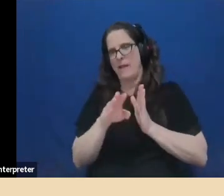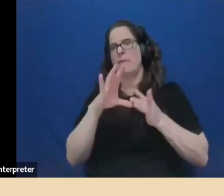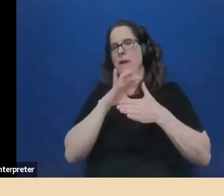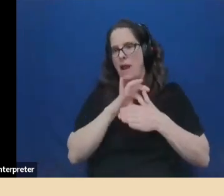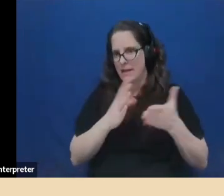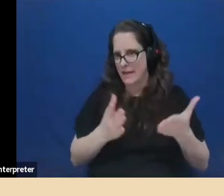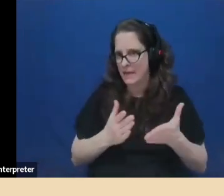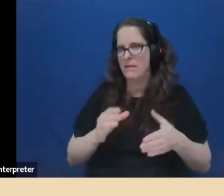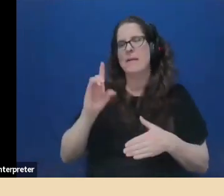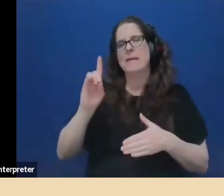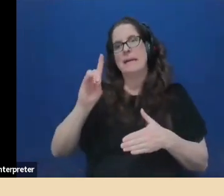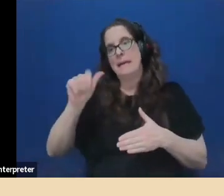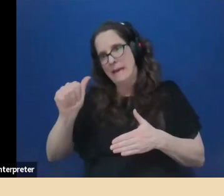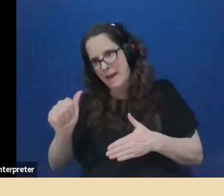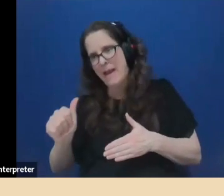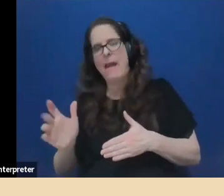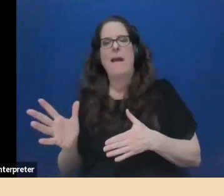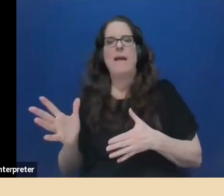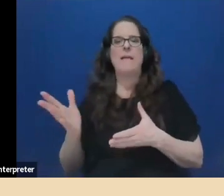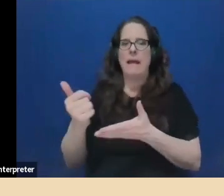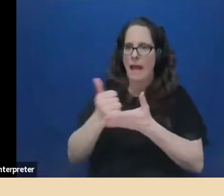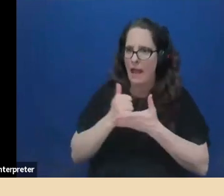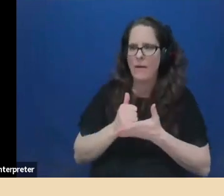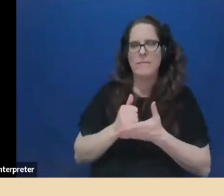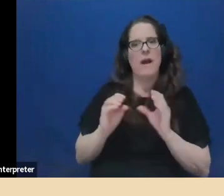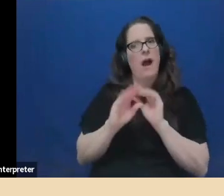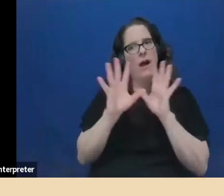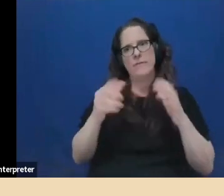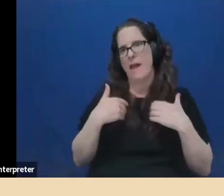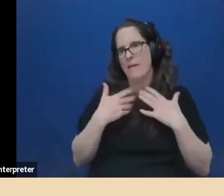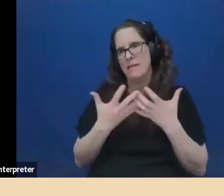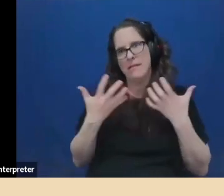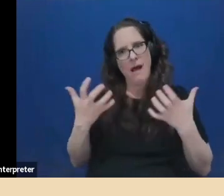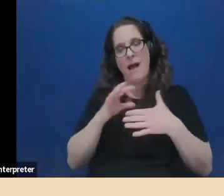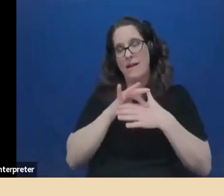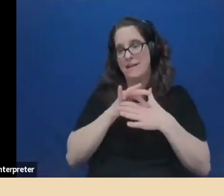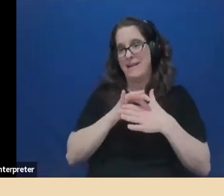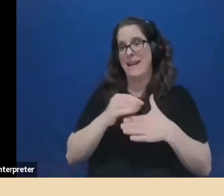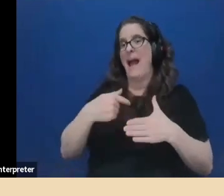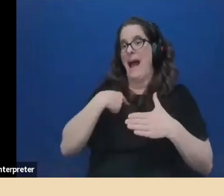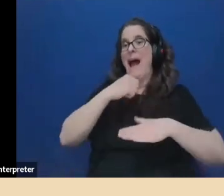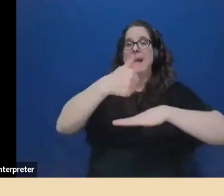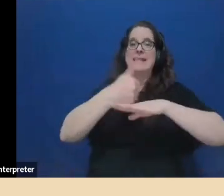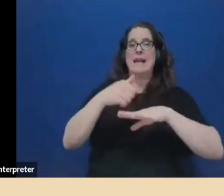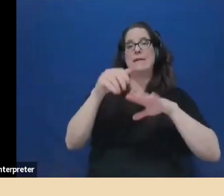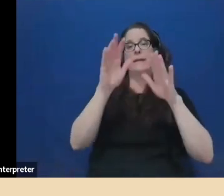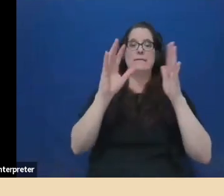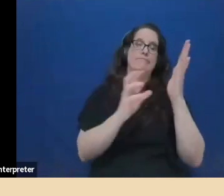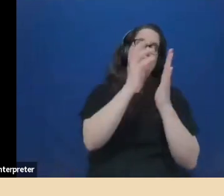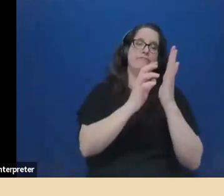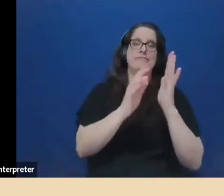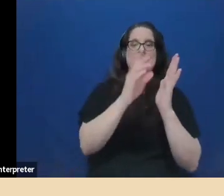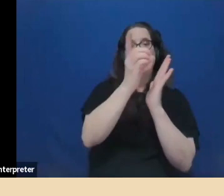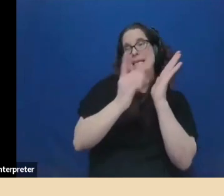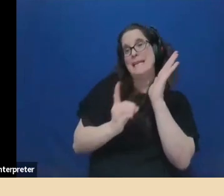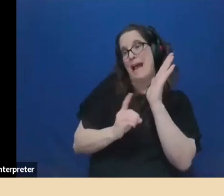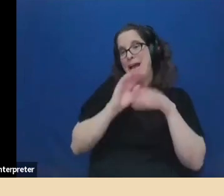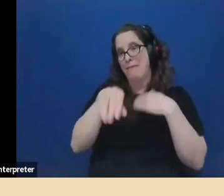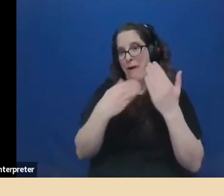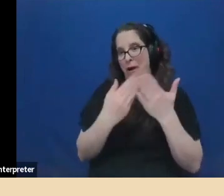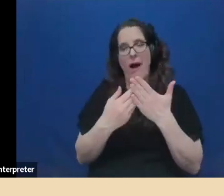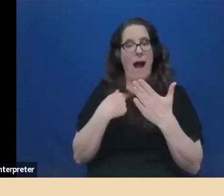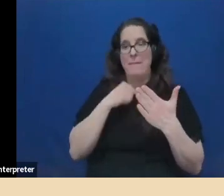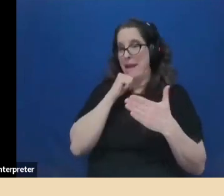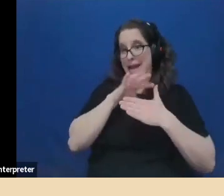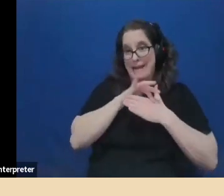Obviously, it's very content rich. I formatted all of it. I can't say I am not a content expert myself, but